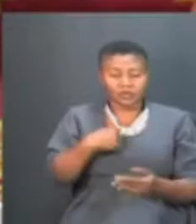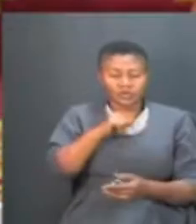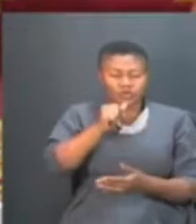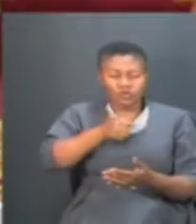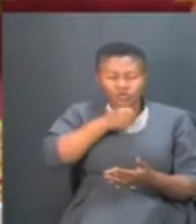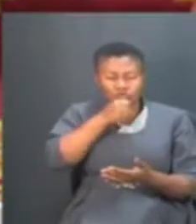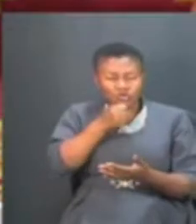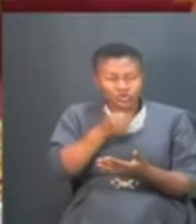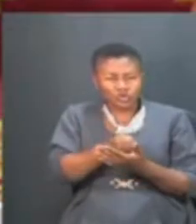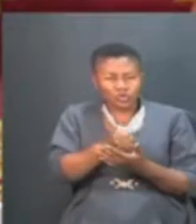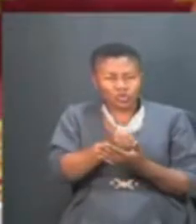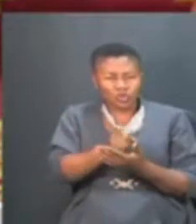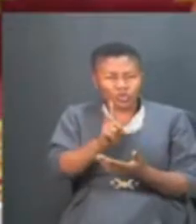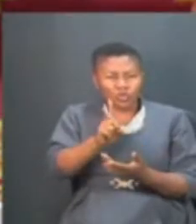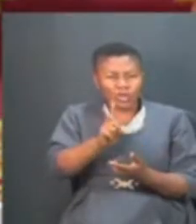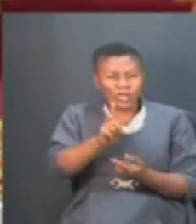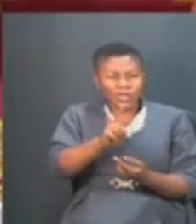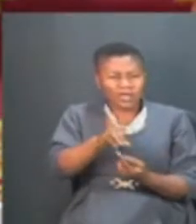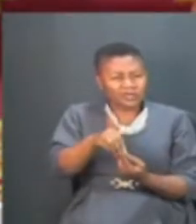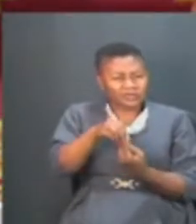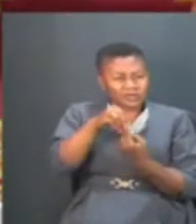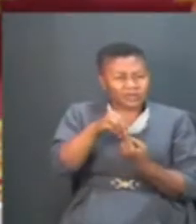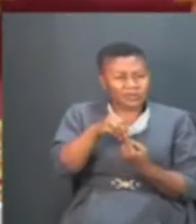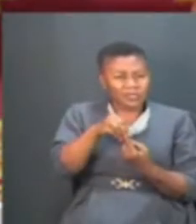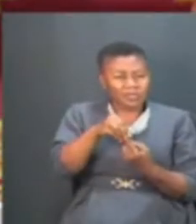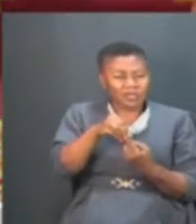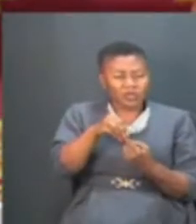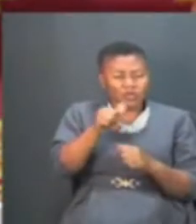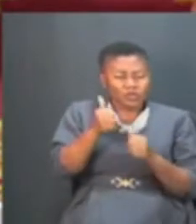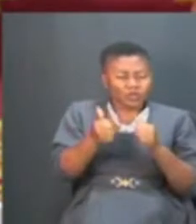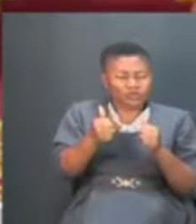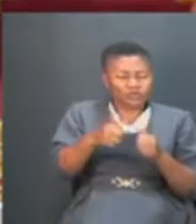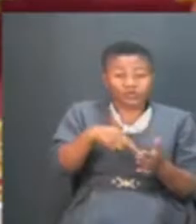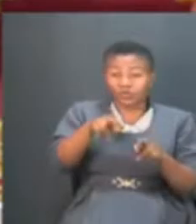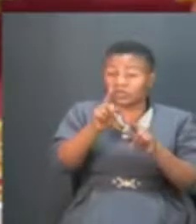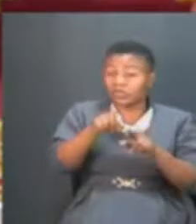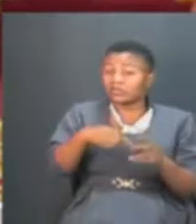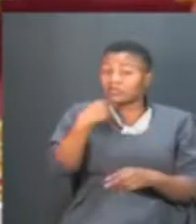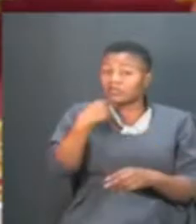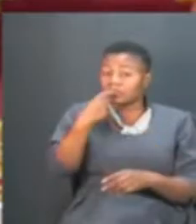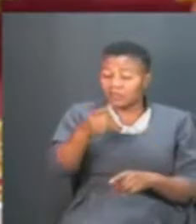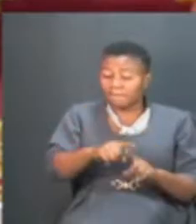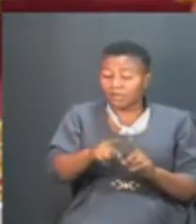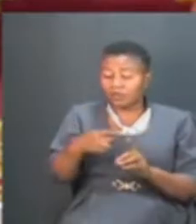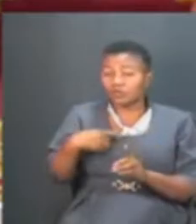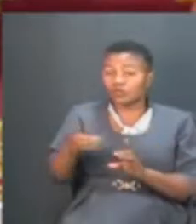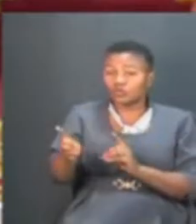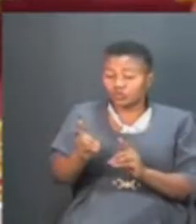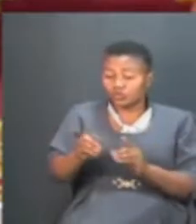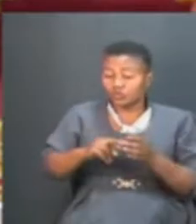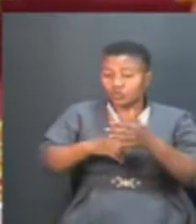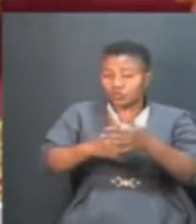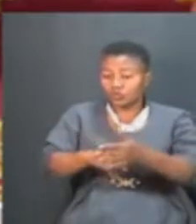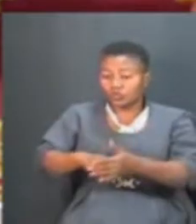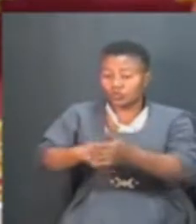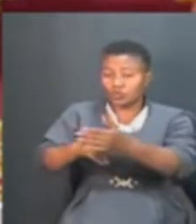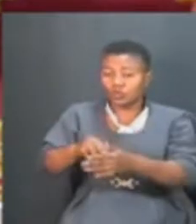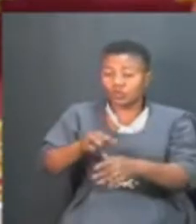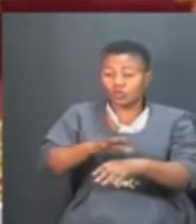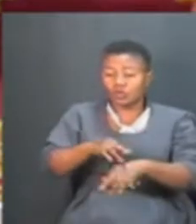particular intervention on the road you are talking about, but we are currently carrying out maintenance work on the most